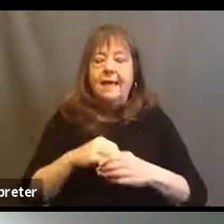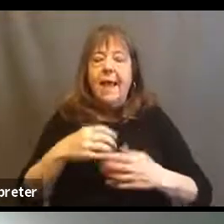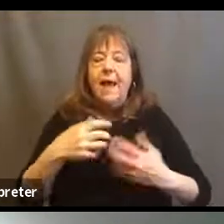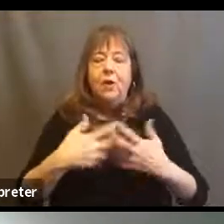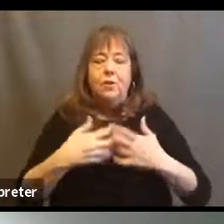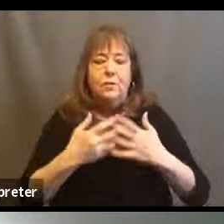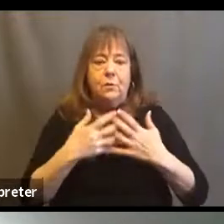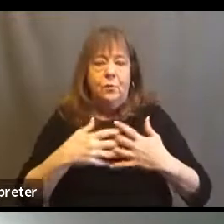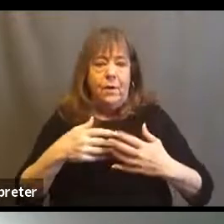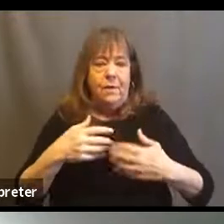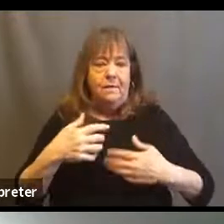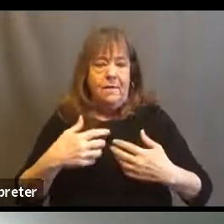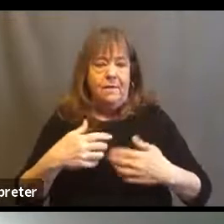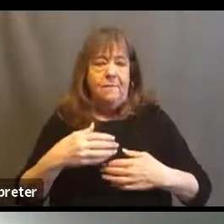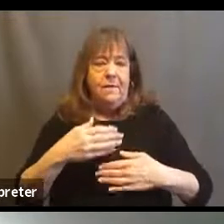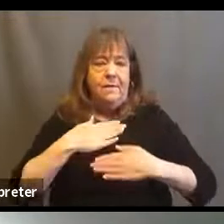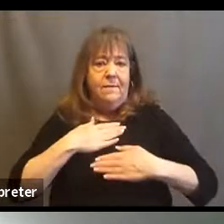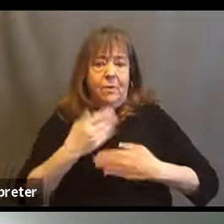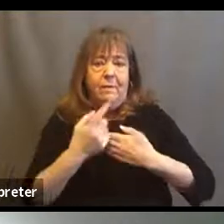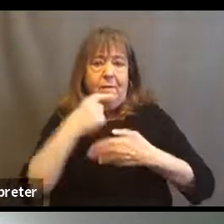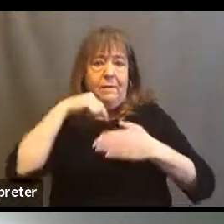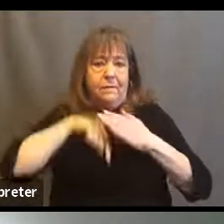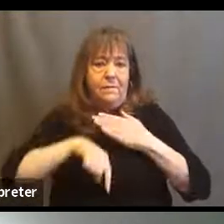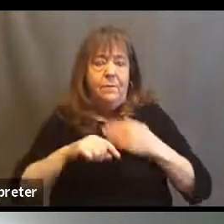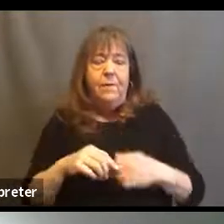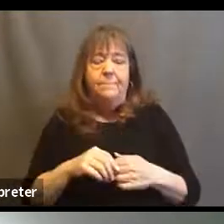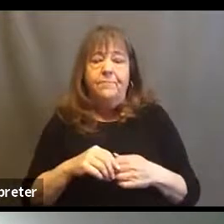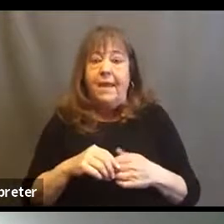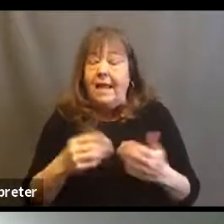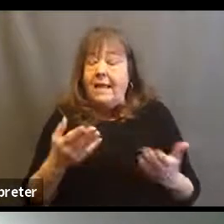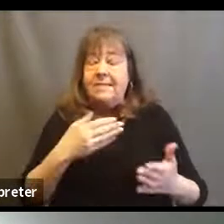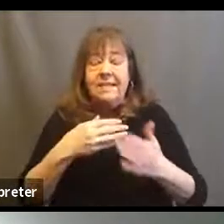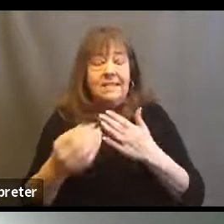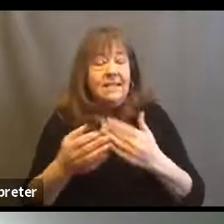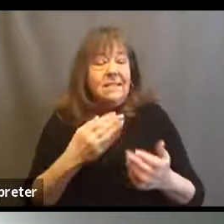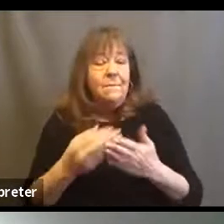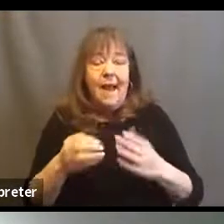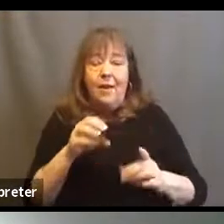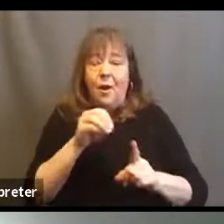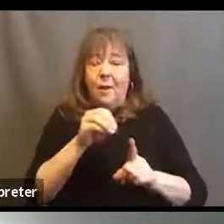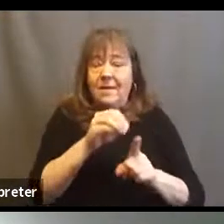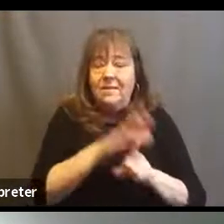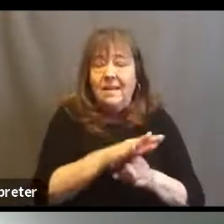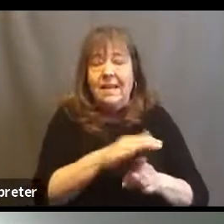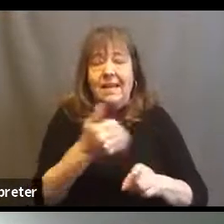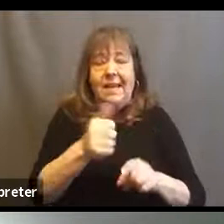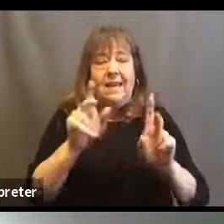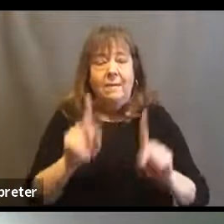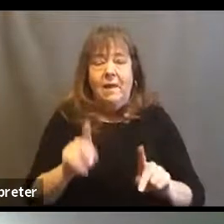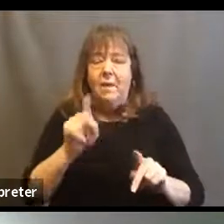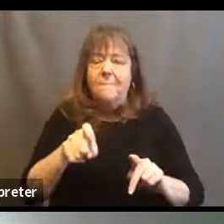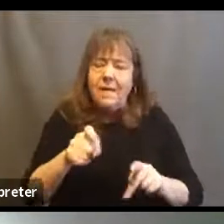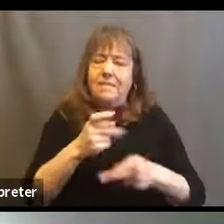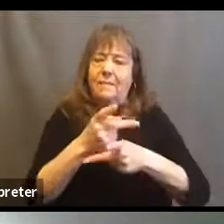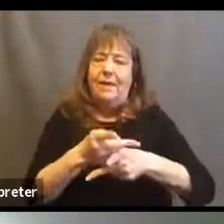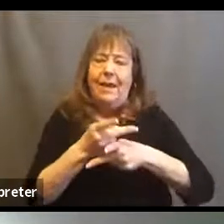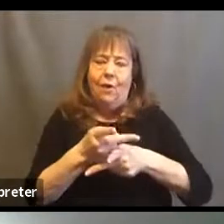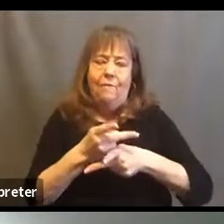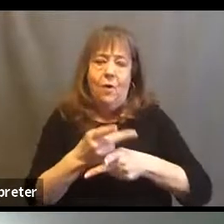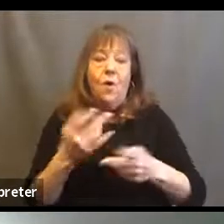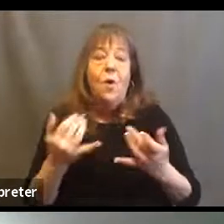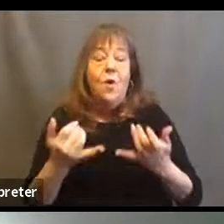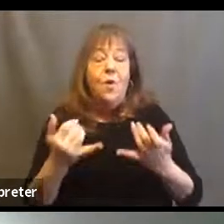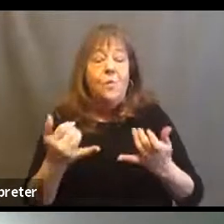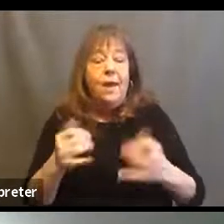we know that COVID is indiscriminate. It can affect anybody, and why all of us need to be very careful about this. Right now, we are